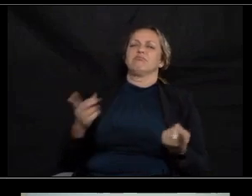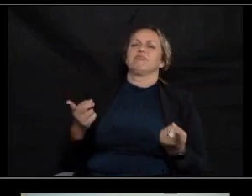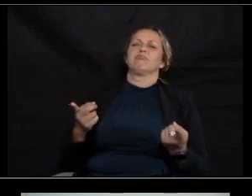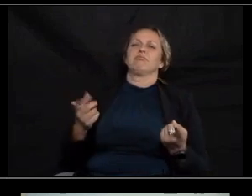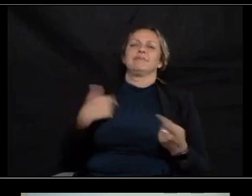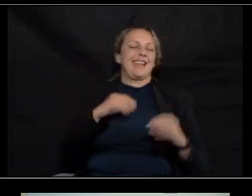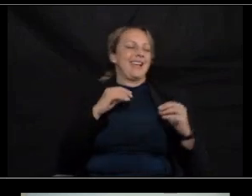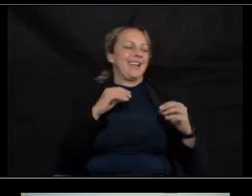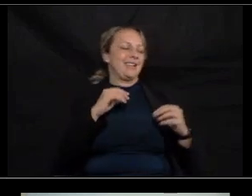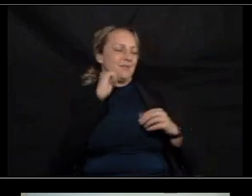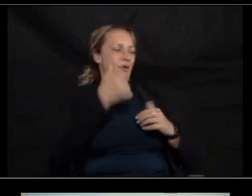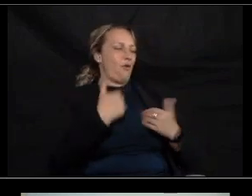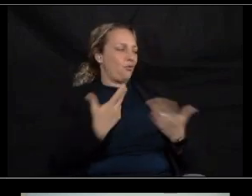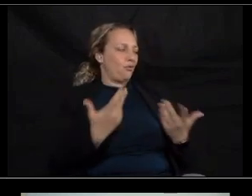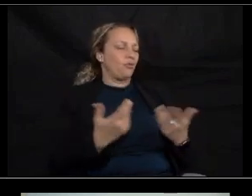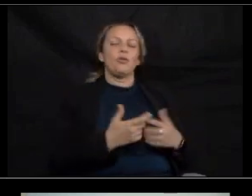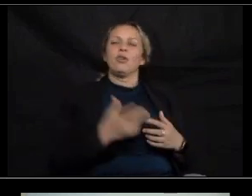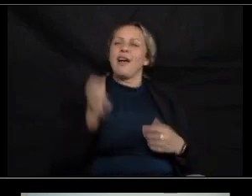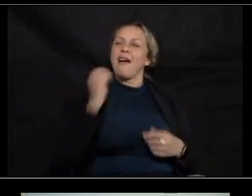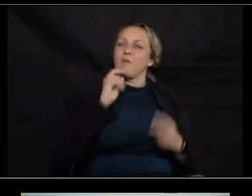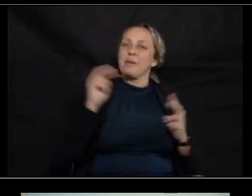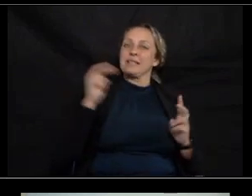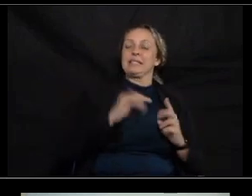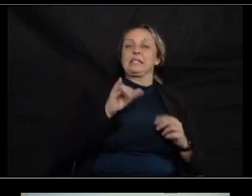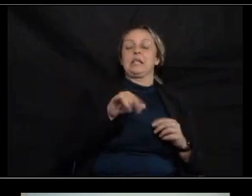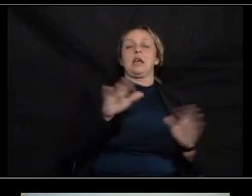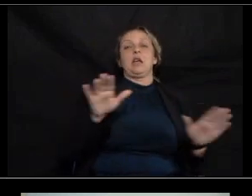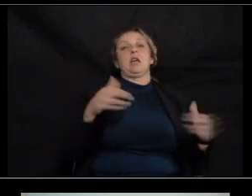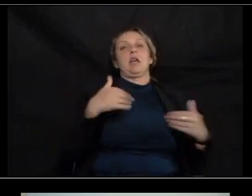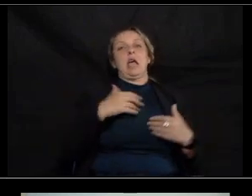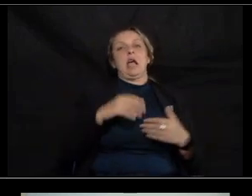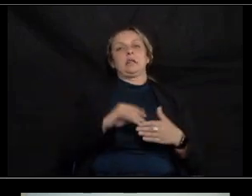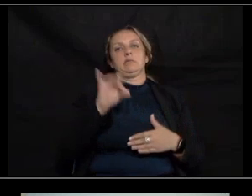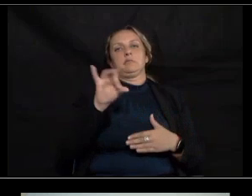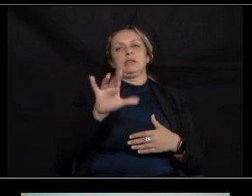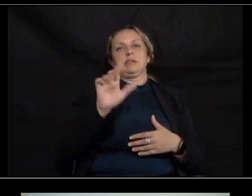it to you tomorrow. So if everybody sees that, hey, you know, I spent